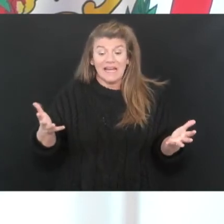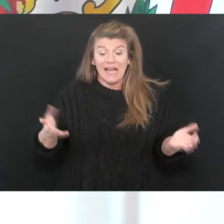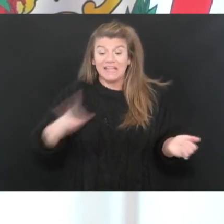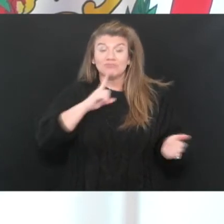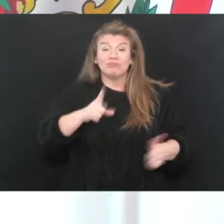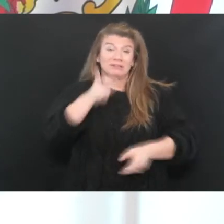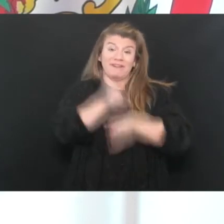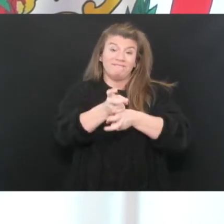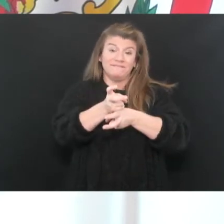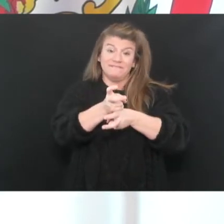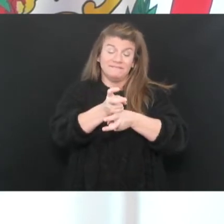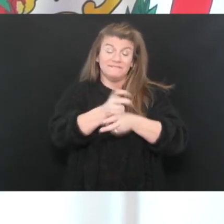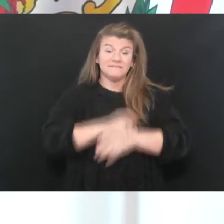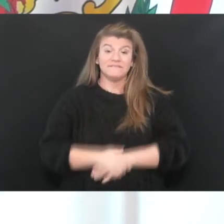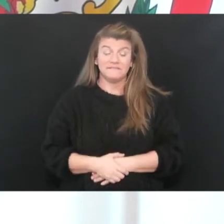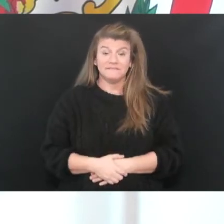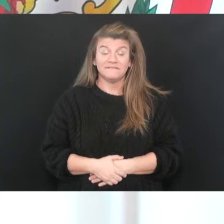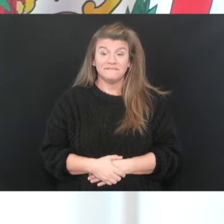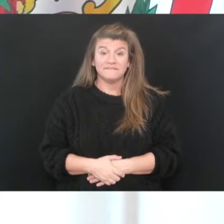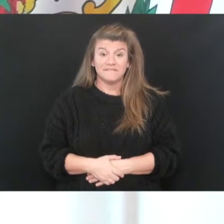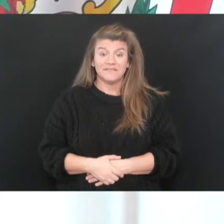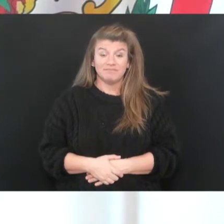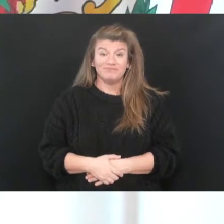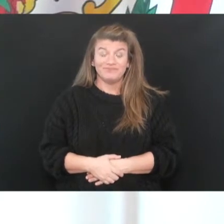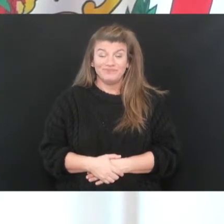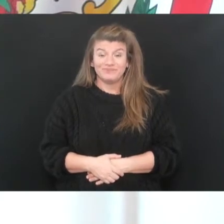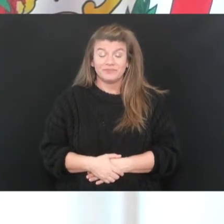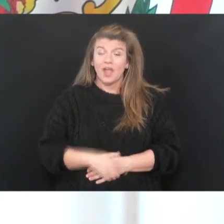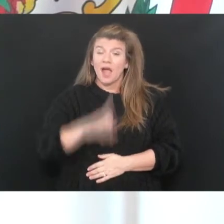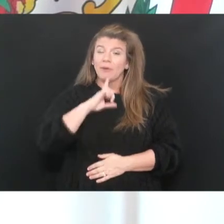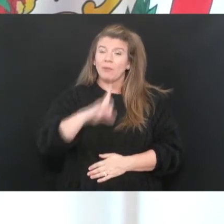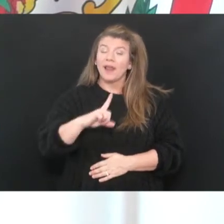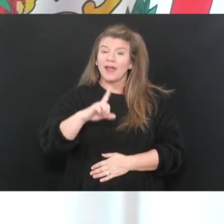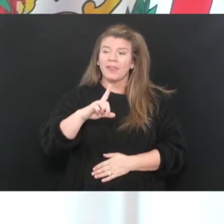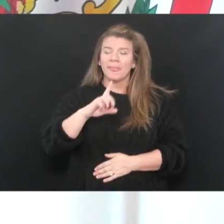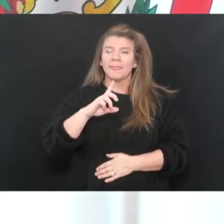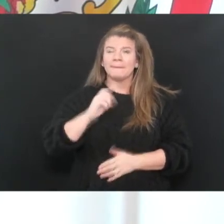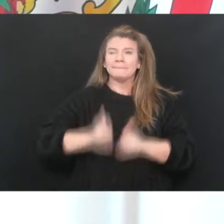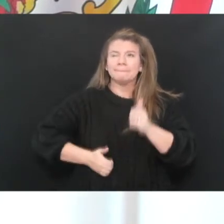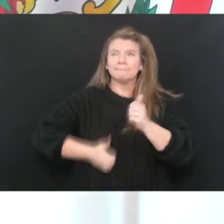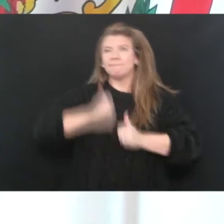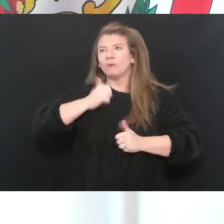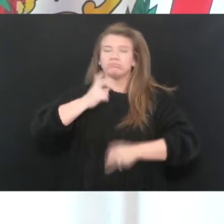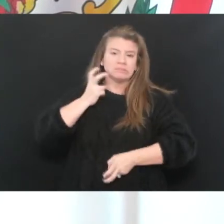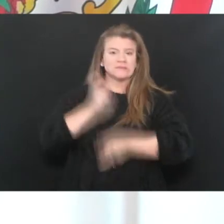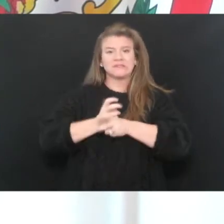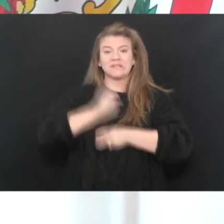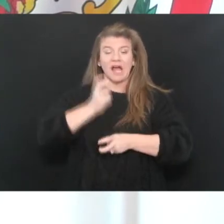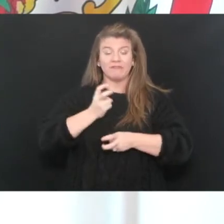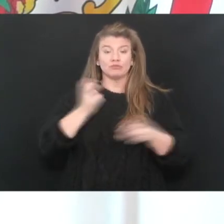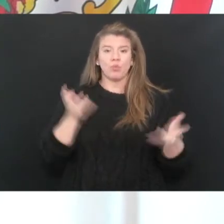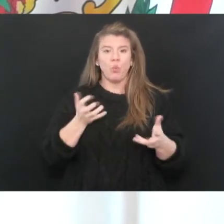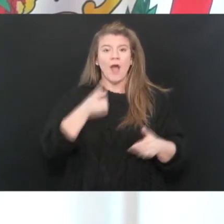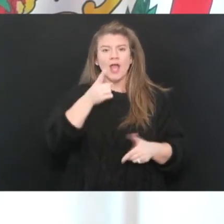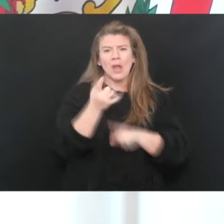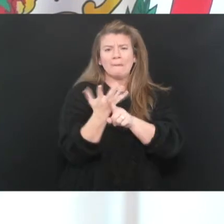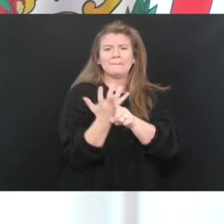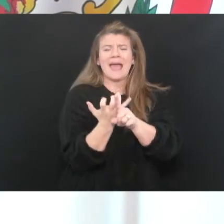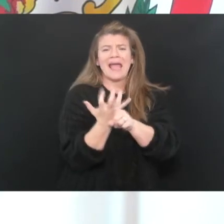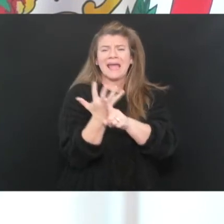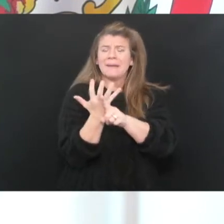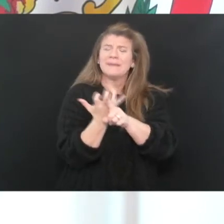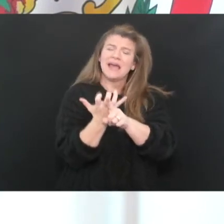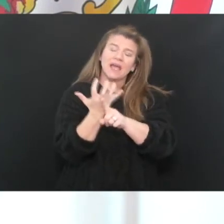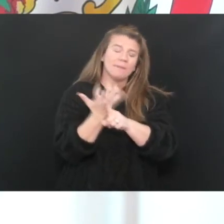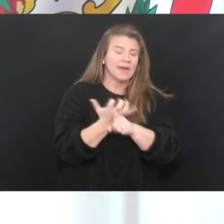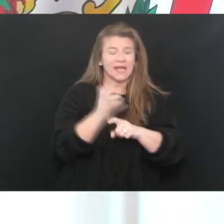really tough. You know what is really the toughest, though, is when you're sitting here pleading with people to take a vaccine that